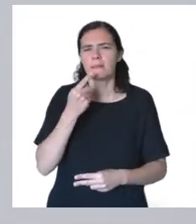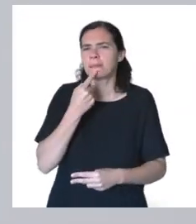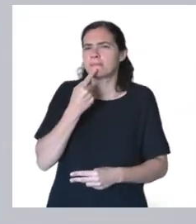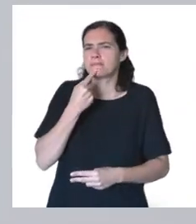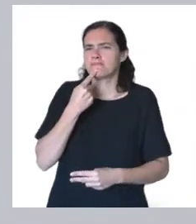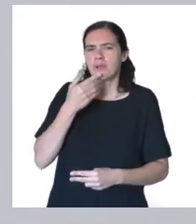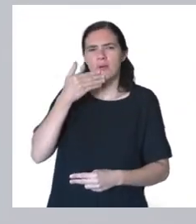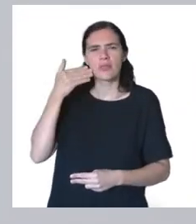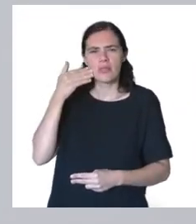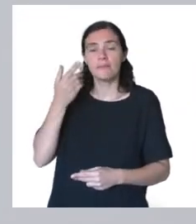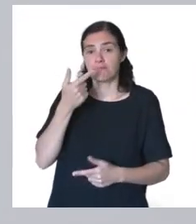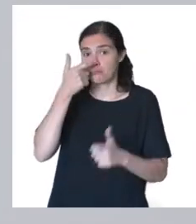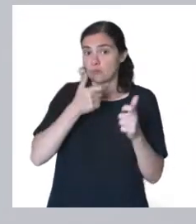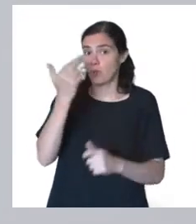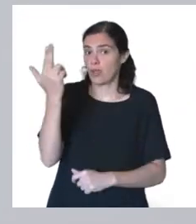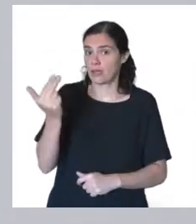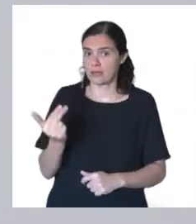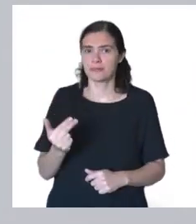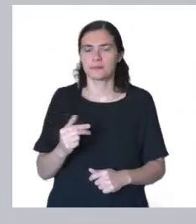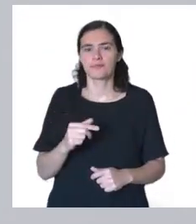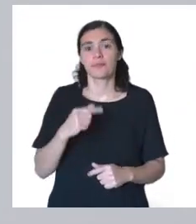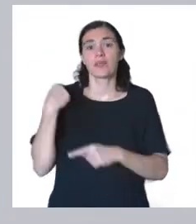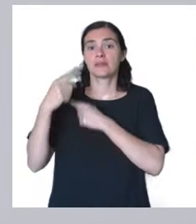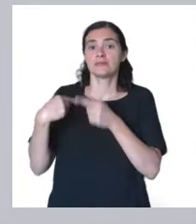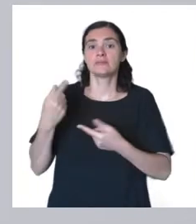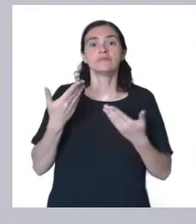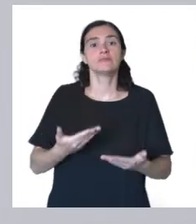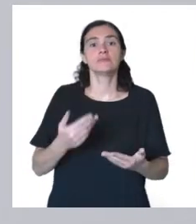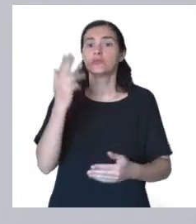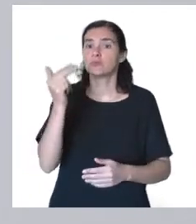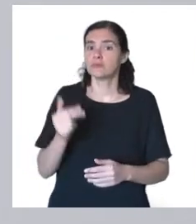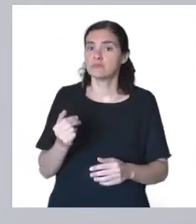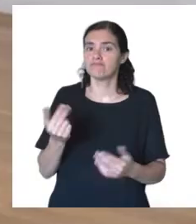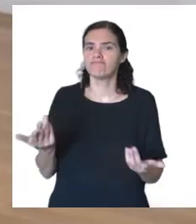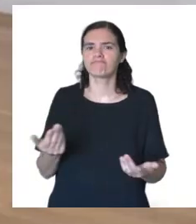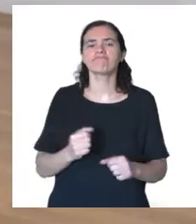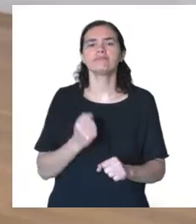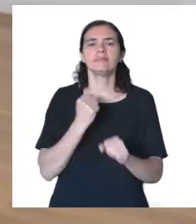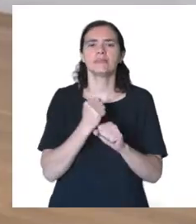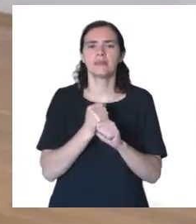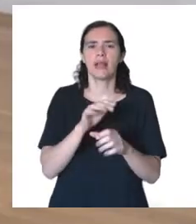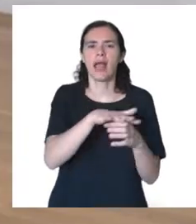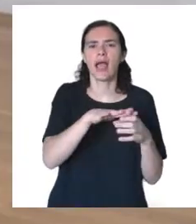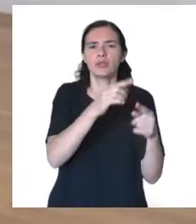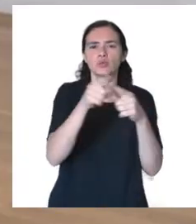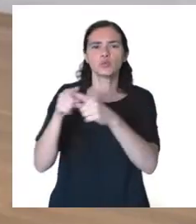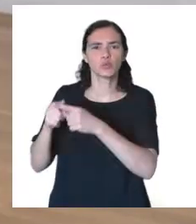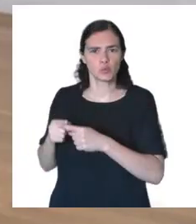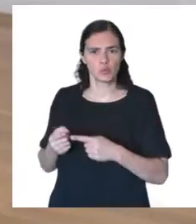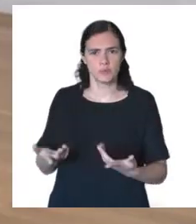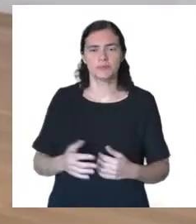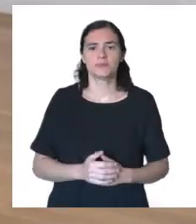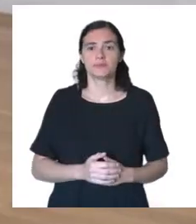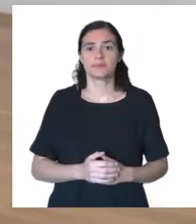awareness early on that an artist, a contemporary artist, works between the